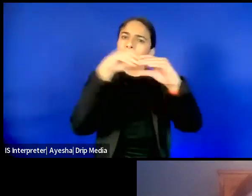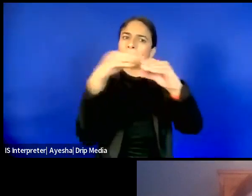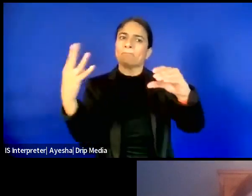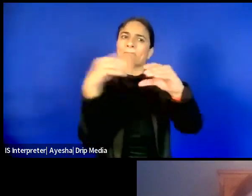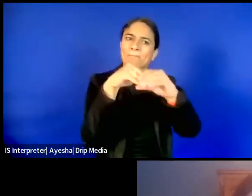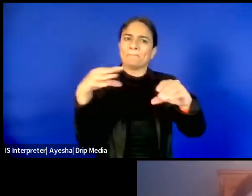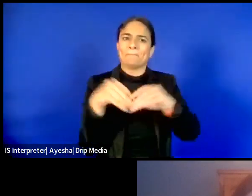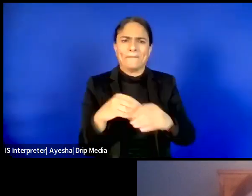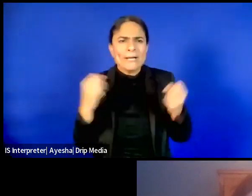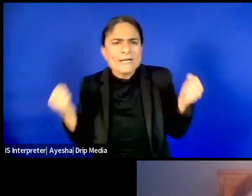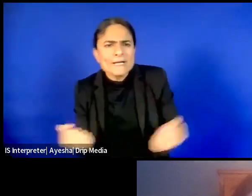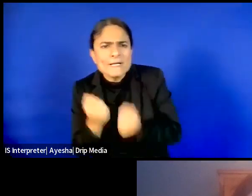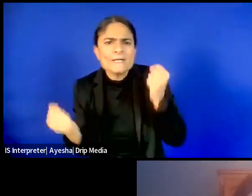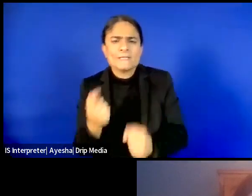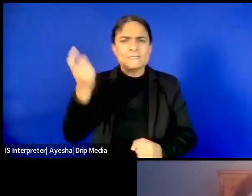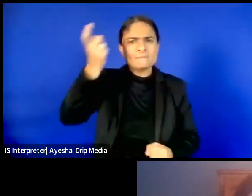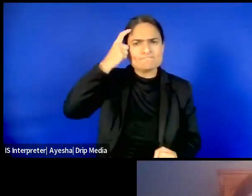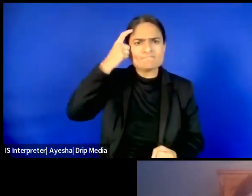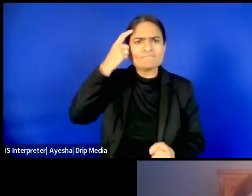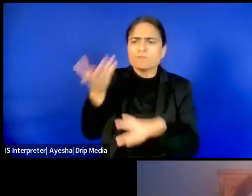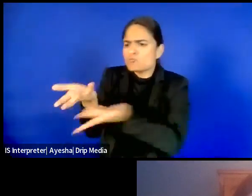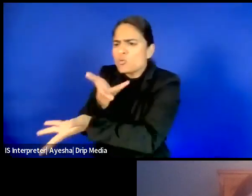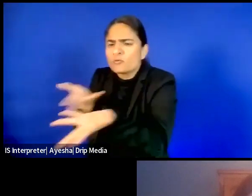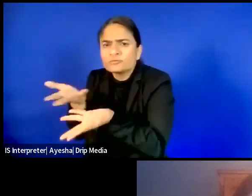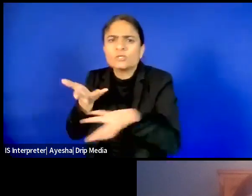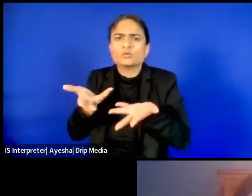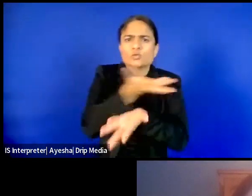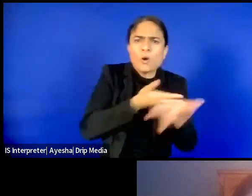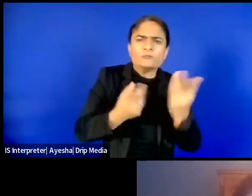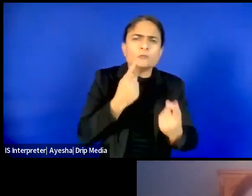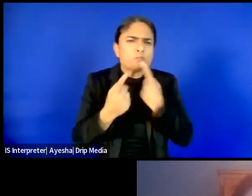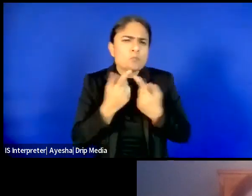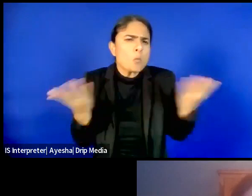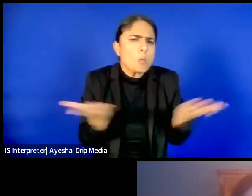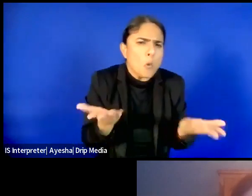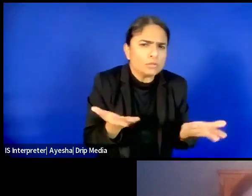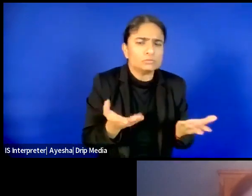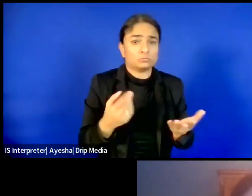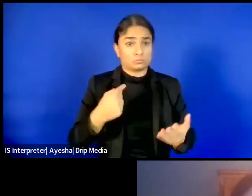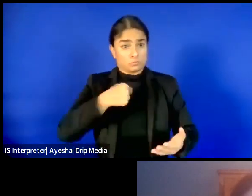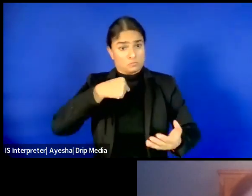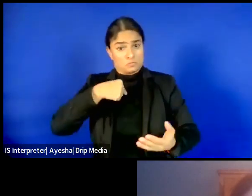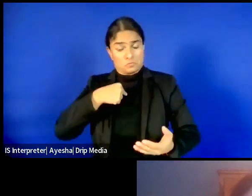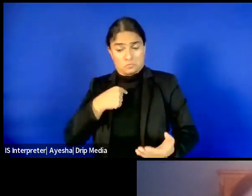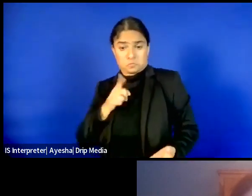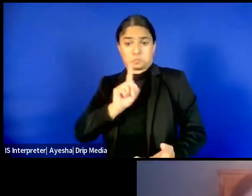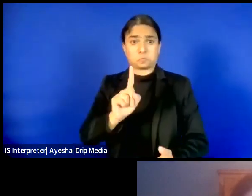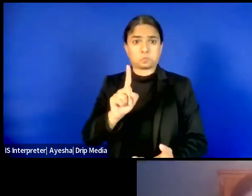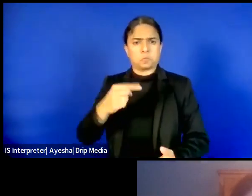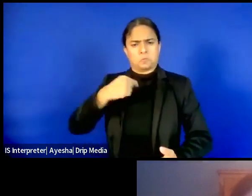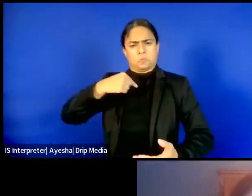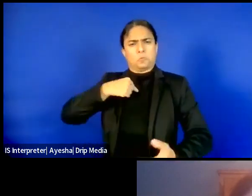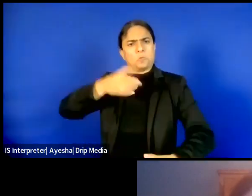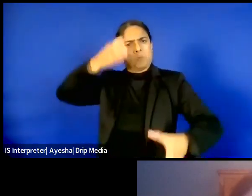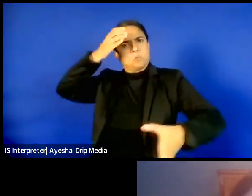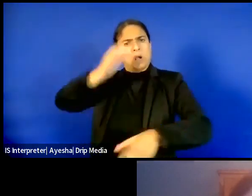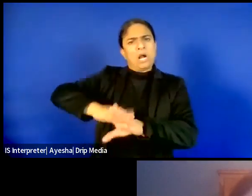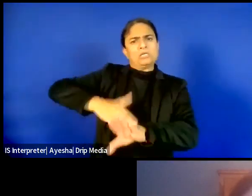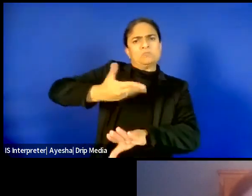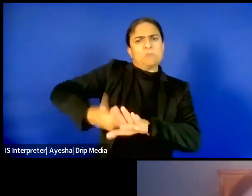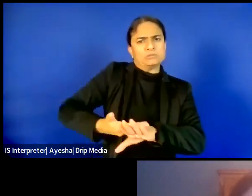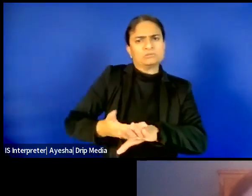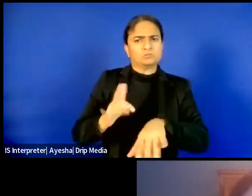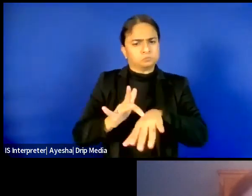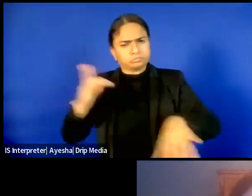it's they can speak as experts in their own areas, not just as disability advocates, but on areas of sexual and reproductive